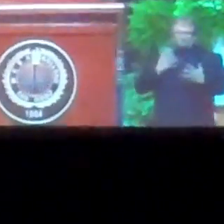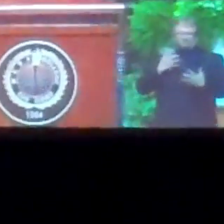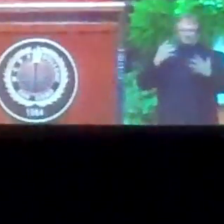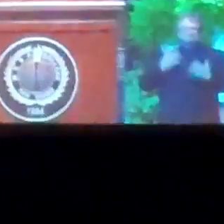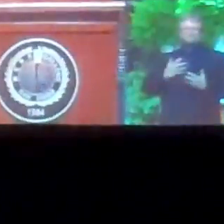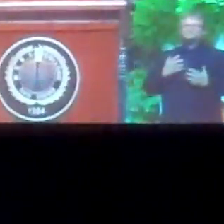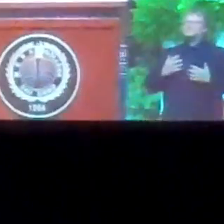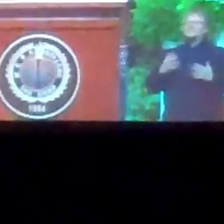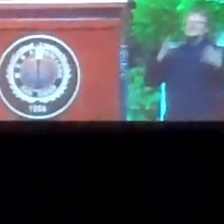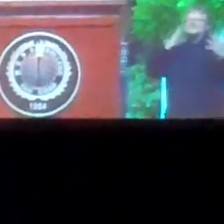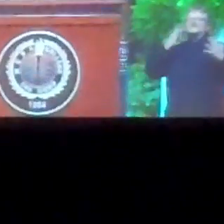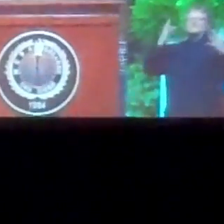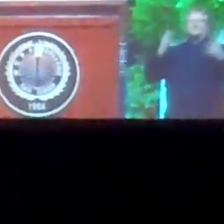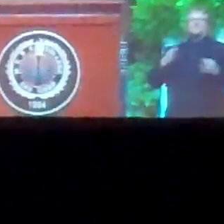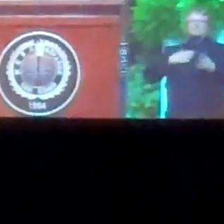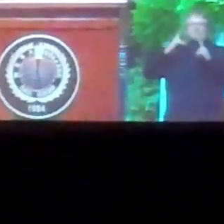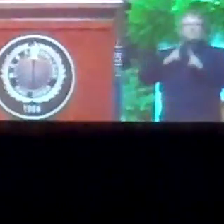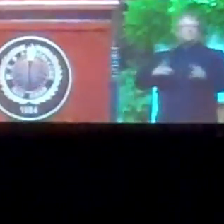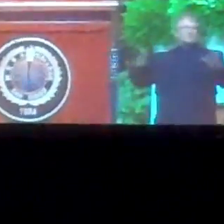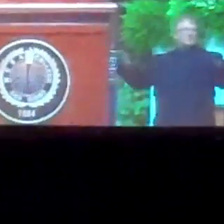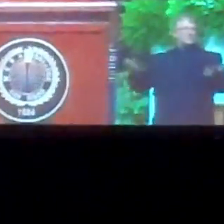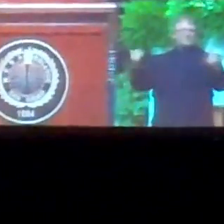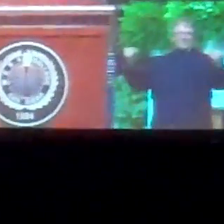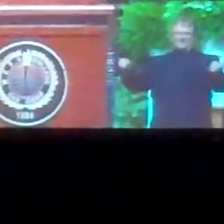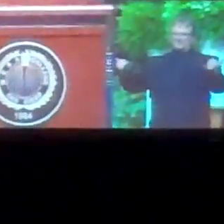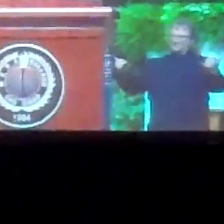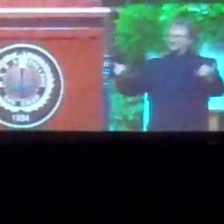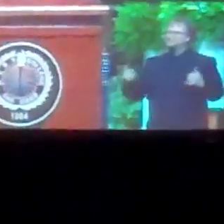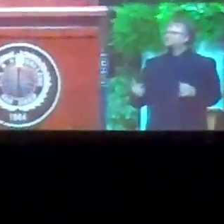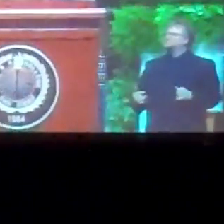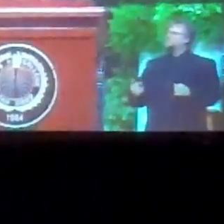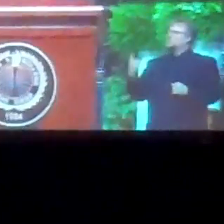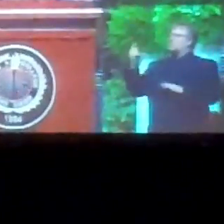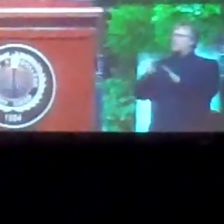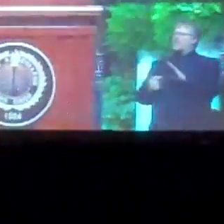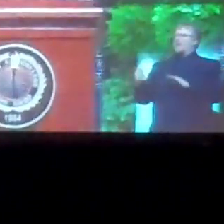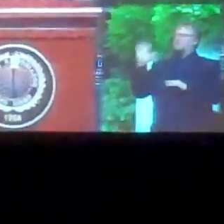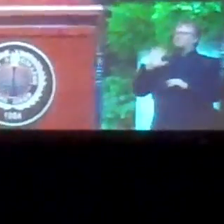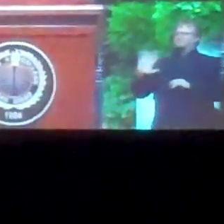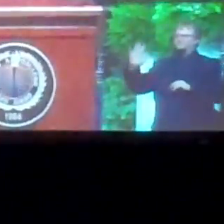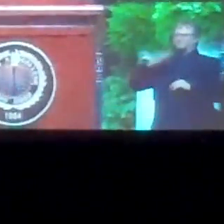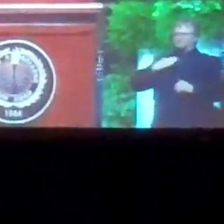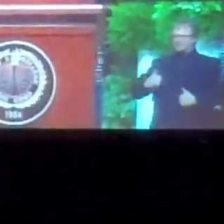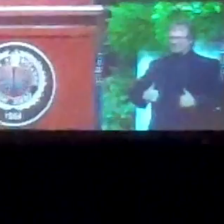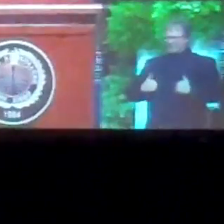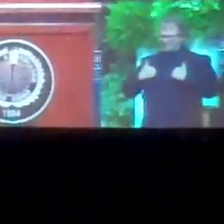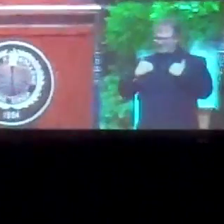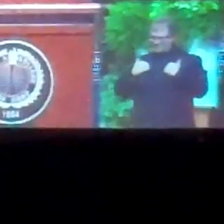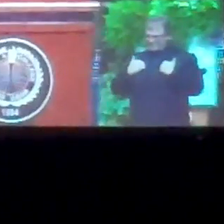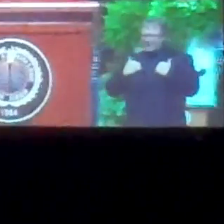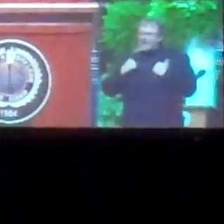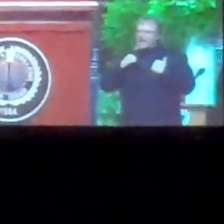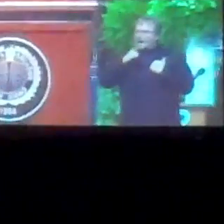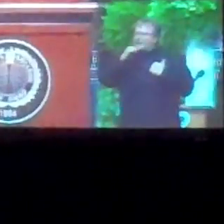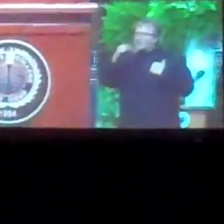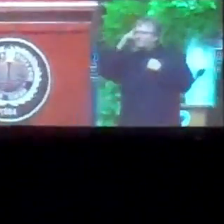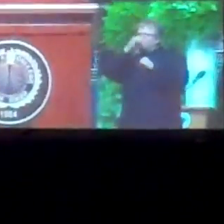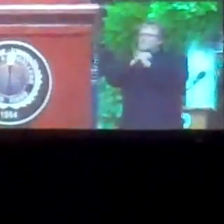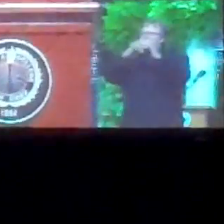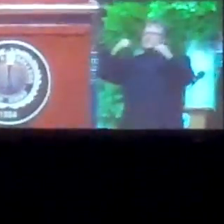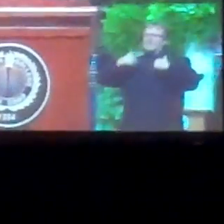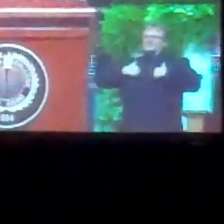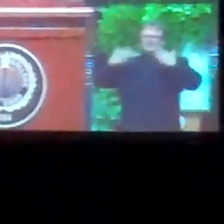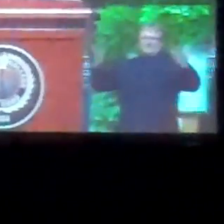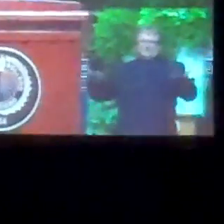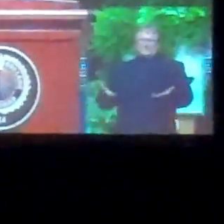Wow. It is definitely an honor to be here today. There was a time in my life that I could not have seen myself up here.